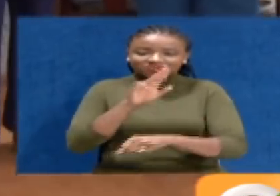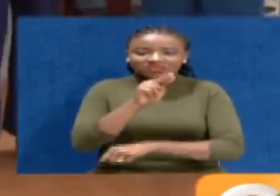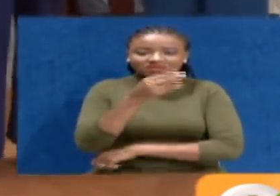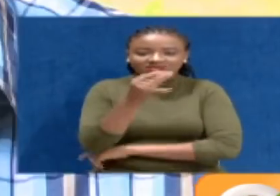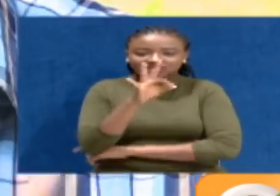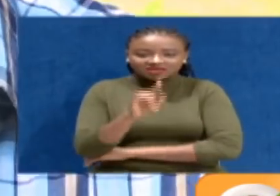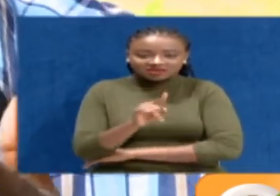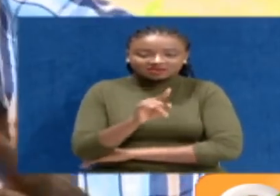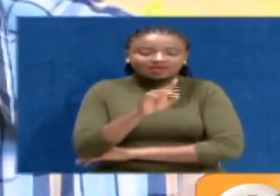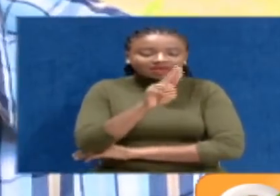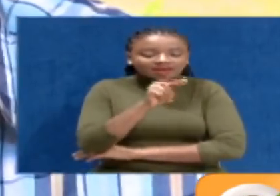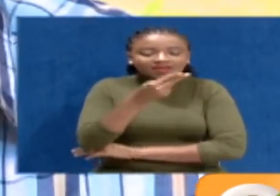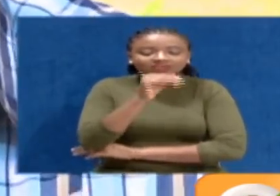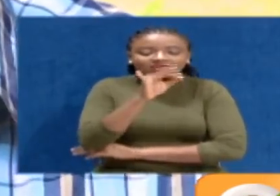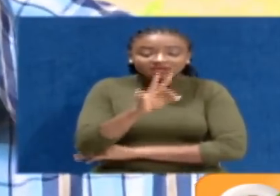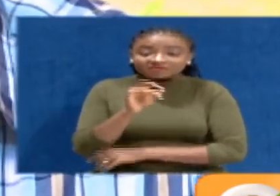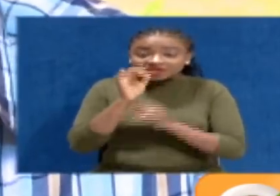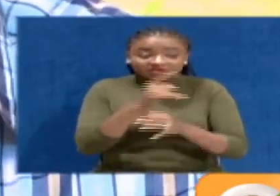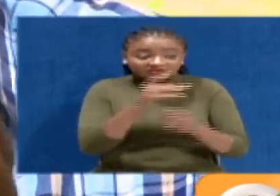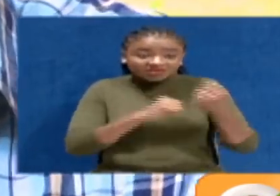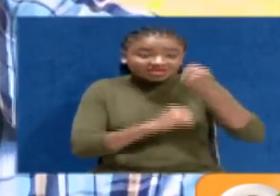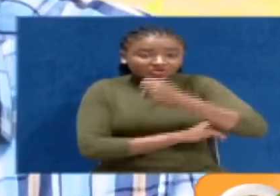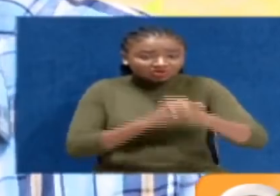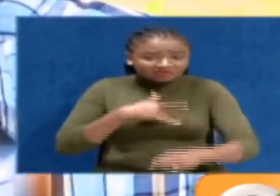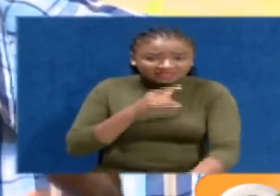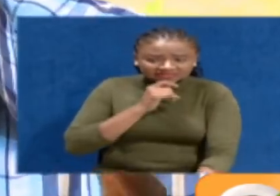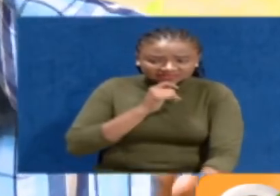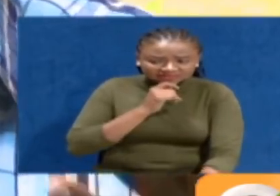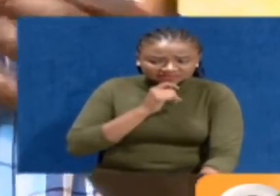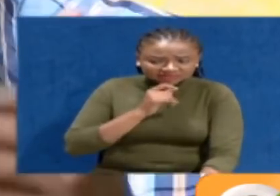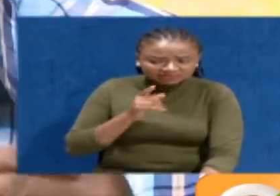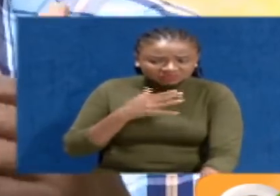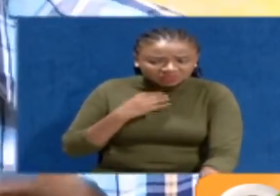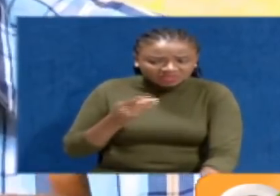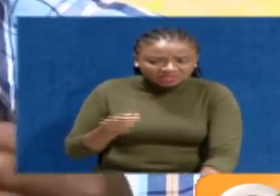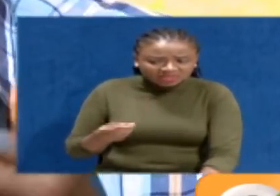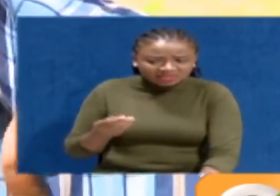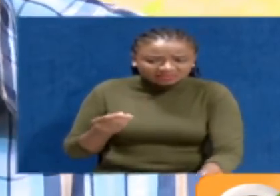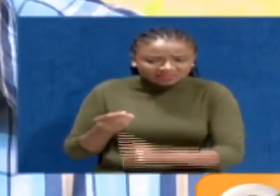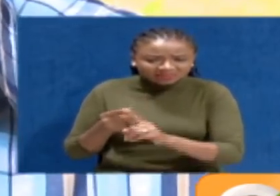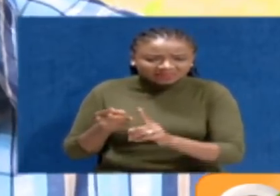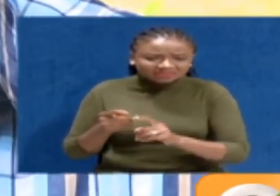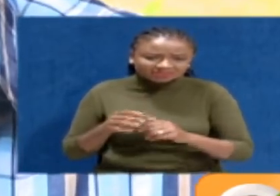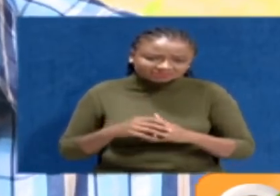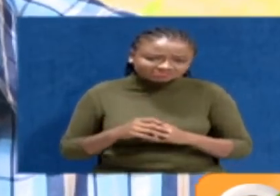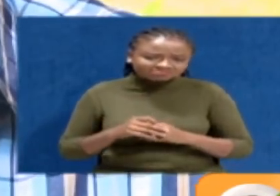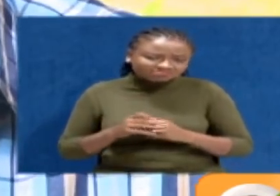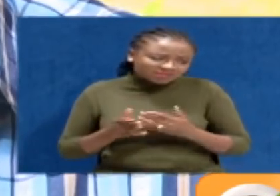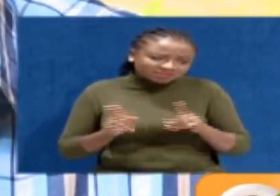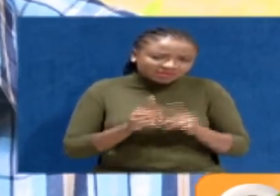cover. Donors who might at some point change and say, okay, now we want to fund another thing, and it will also lessen the burden on the family